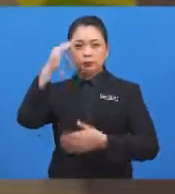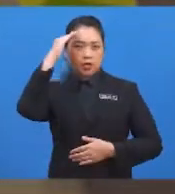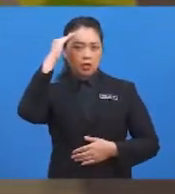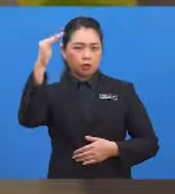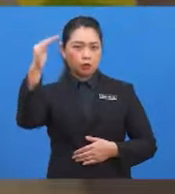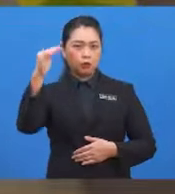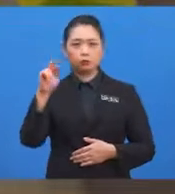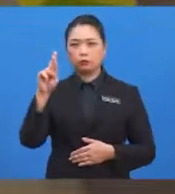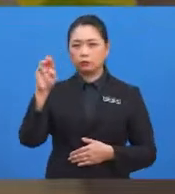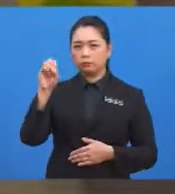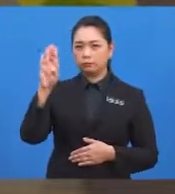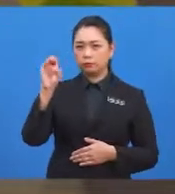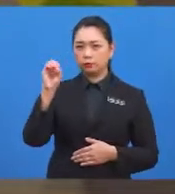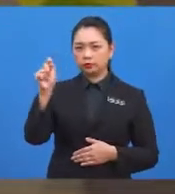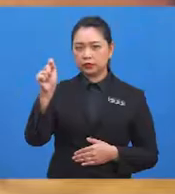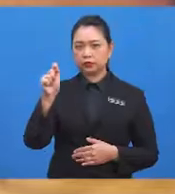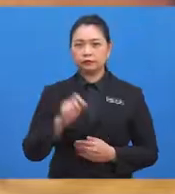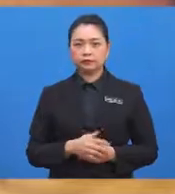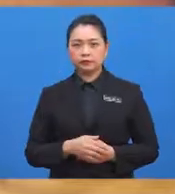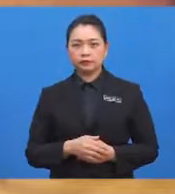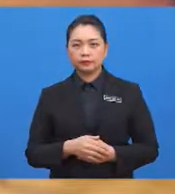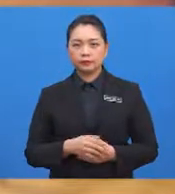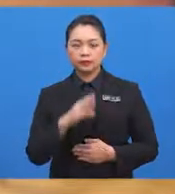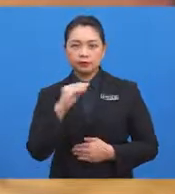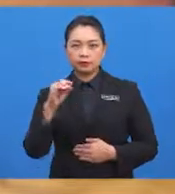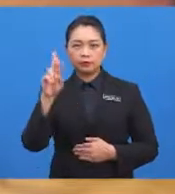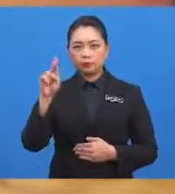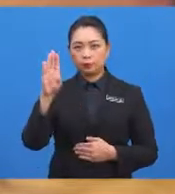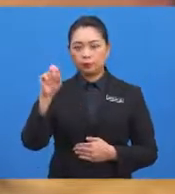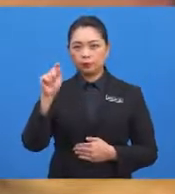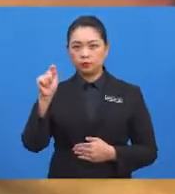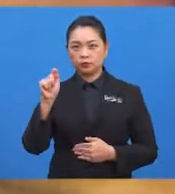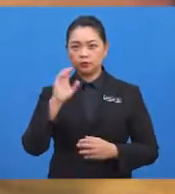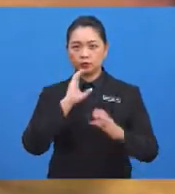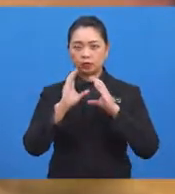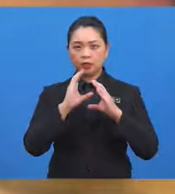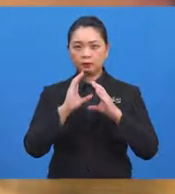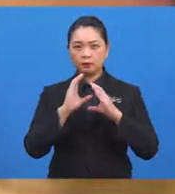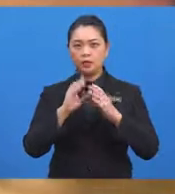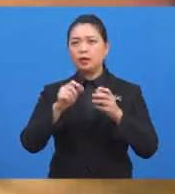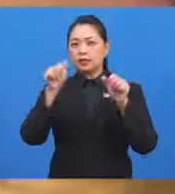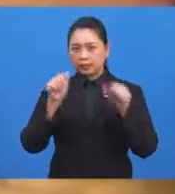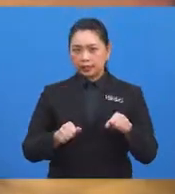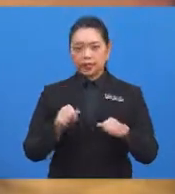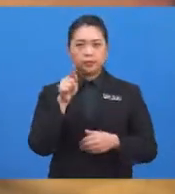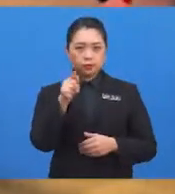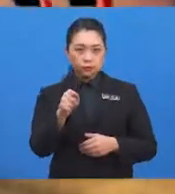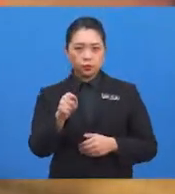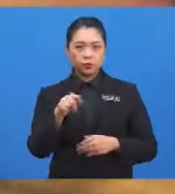hello robot." Then the robot says, "Hey monster, can